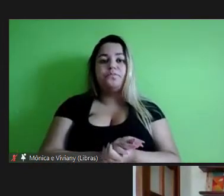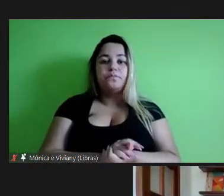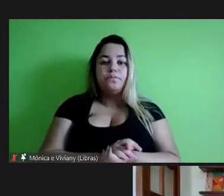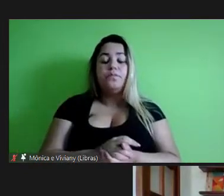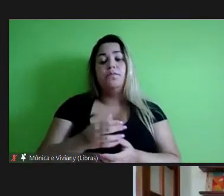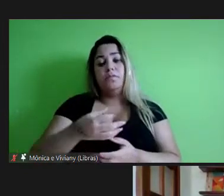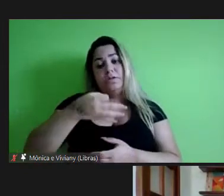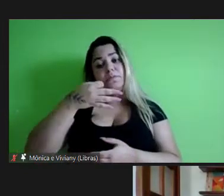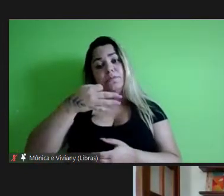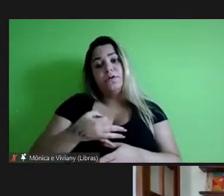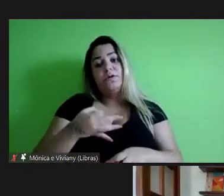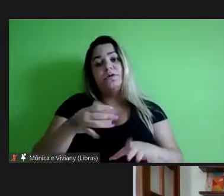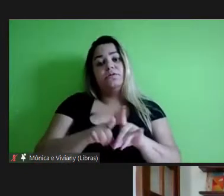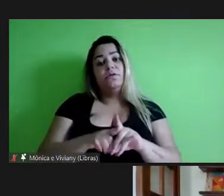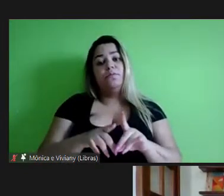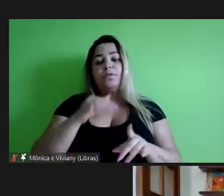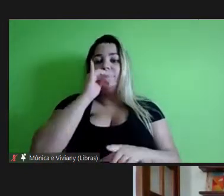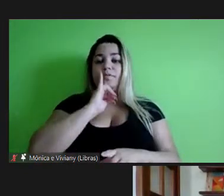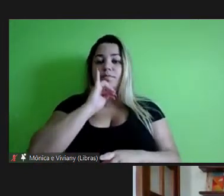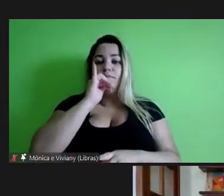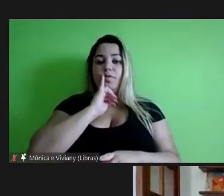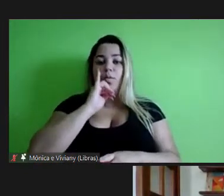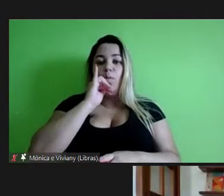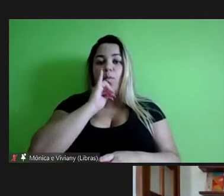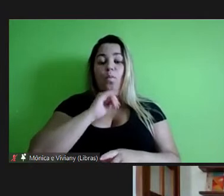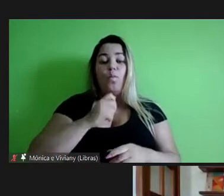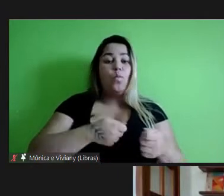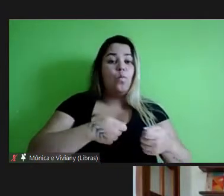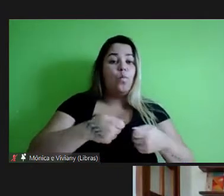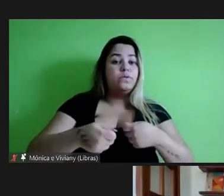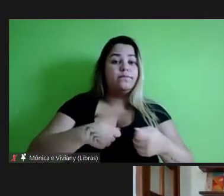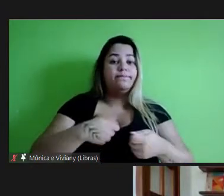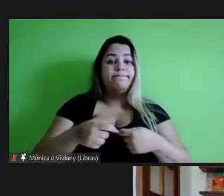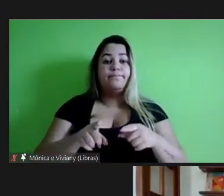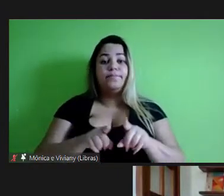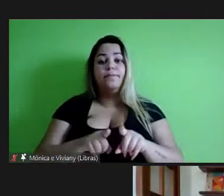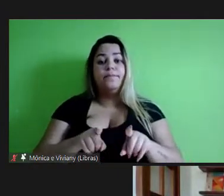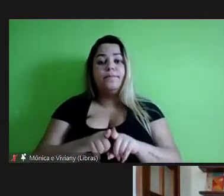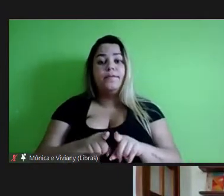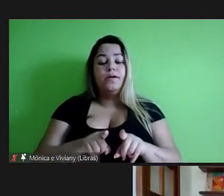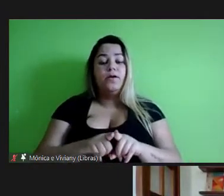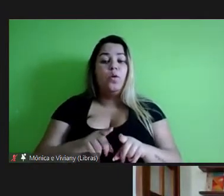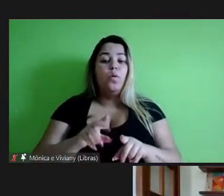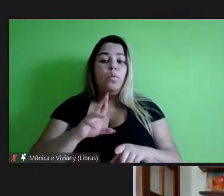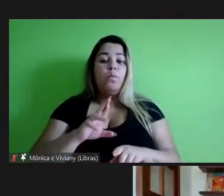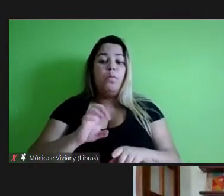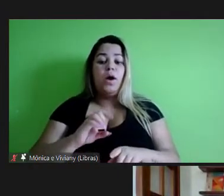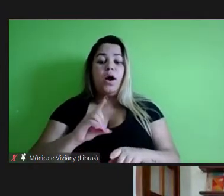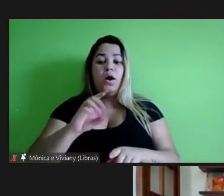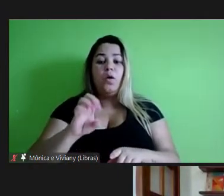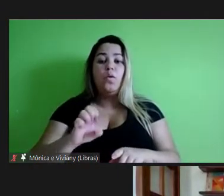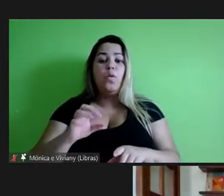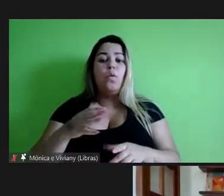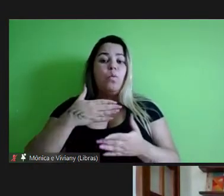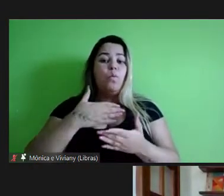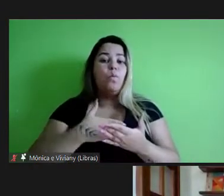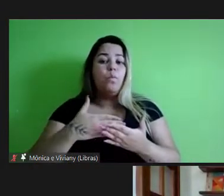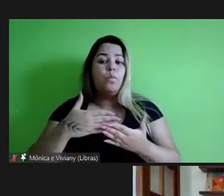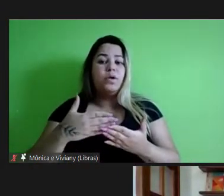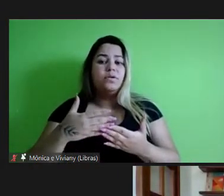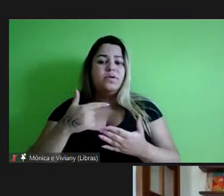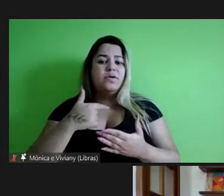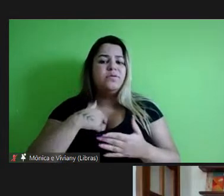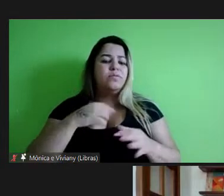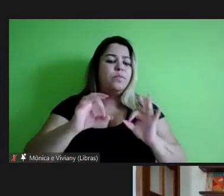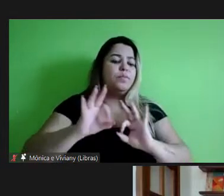life in a very concrete way. So for example, when you articulate yourself with this network and start